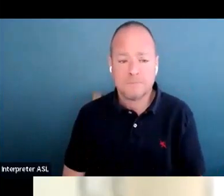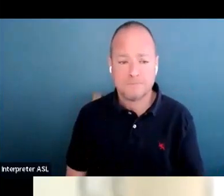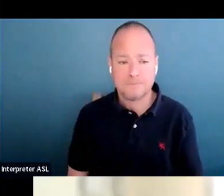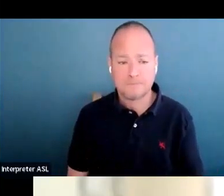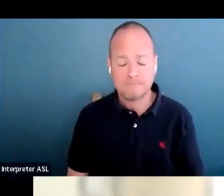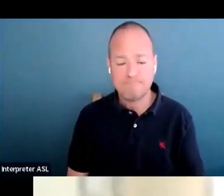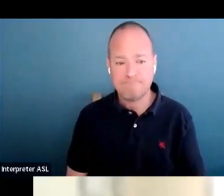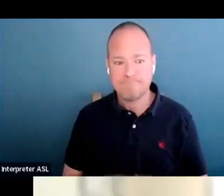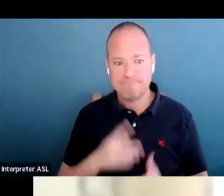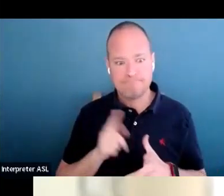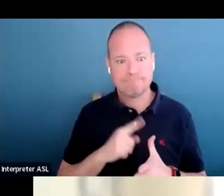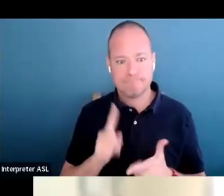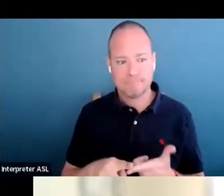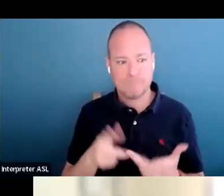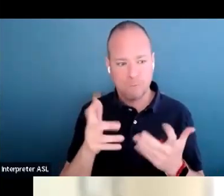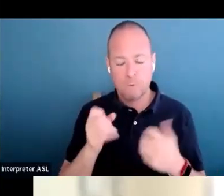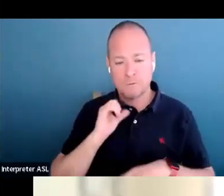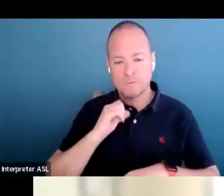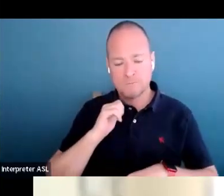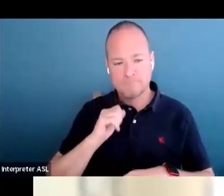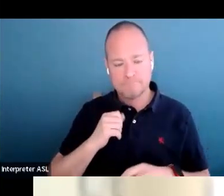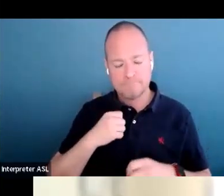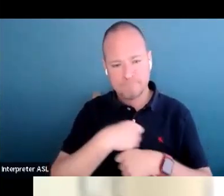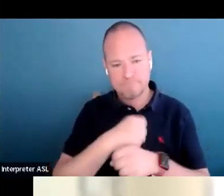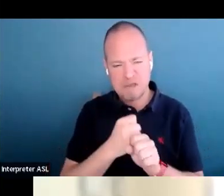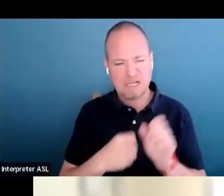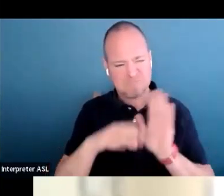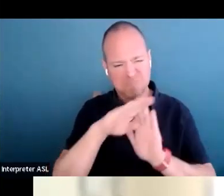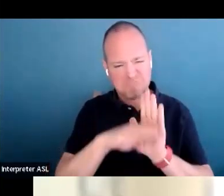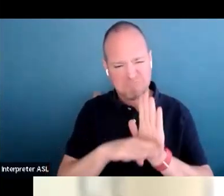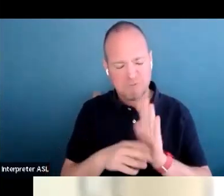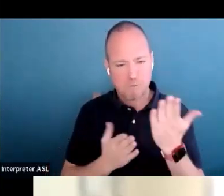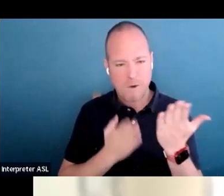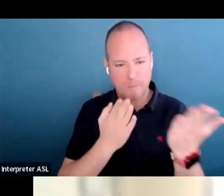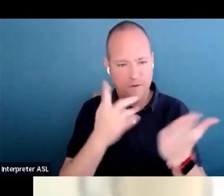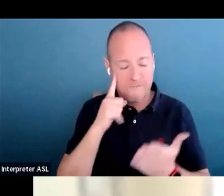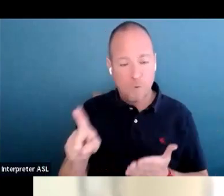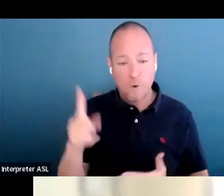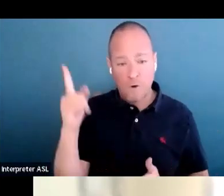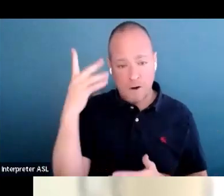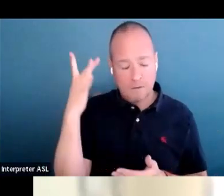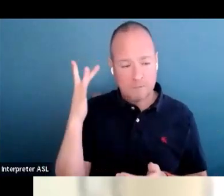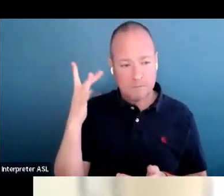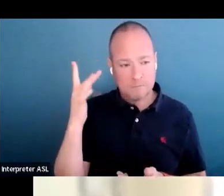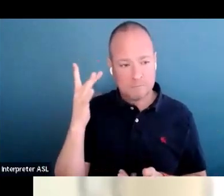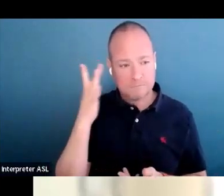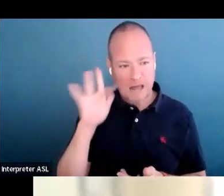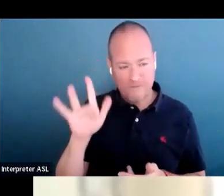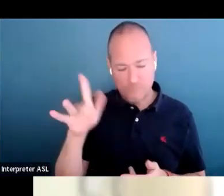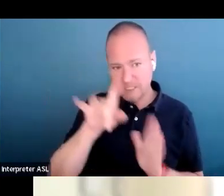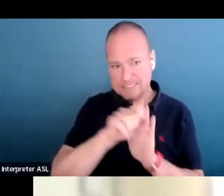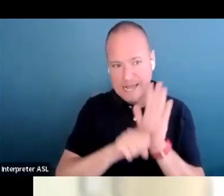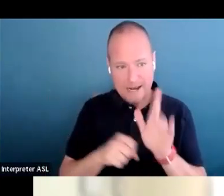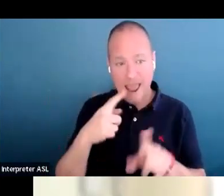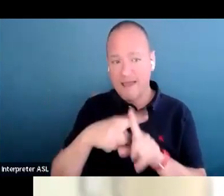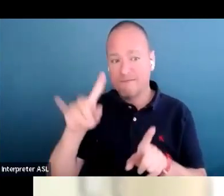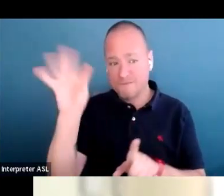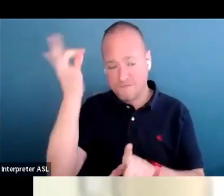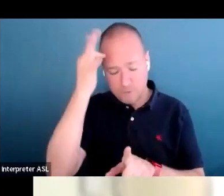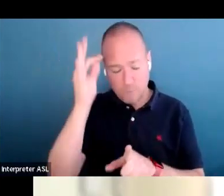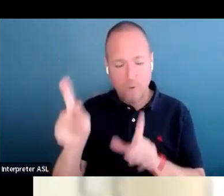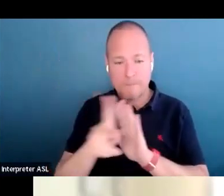And then we aim to create a list of recommendations for both California, state, and federal policymakers, as well as researchers